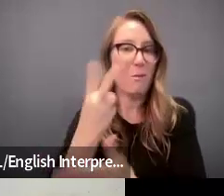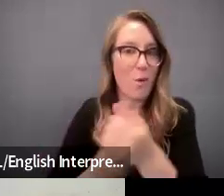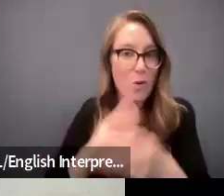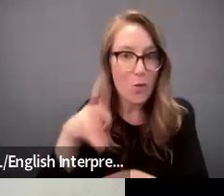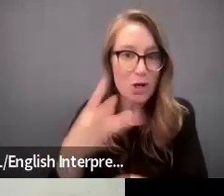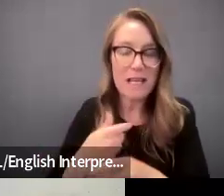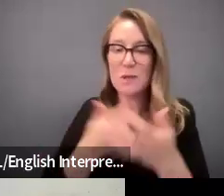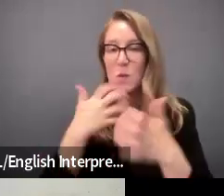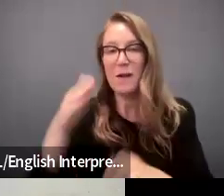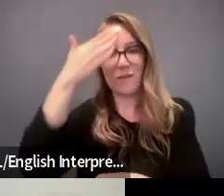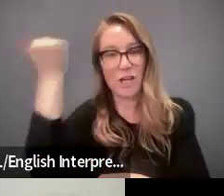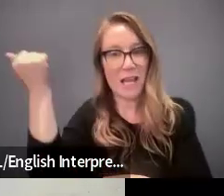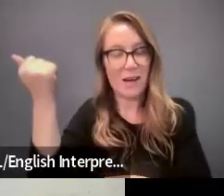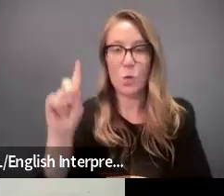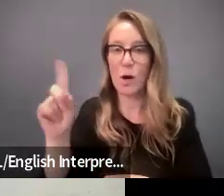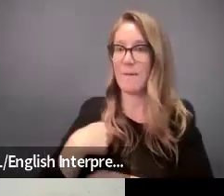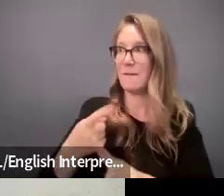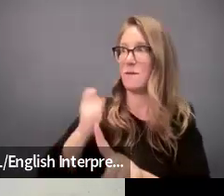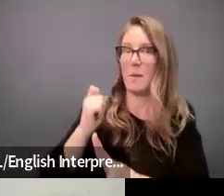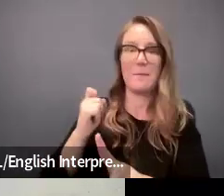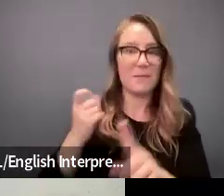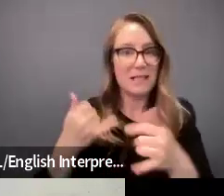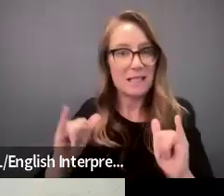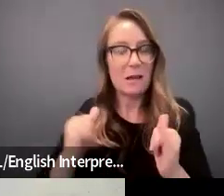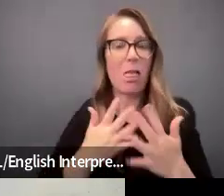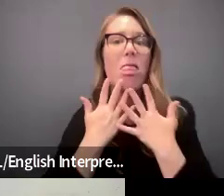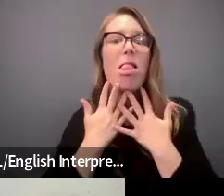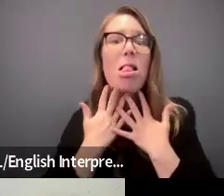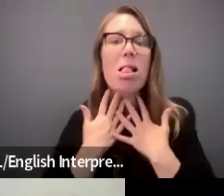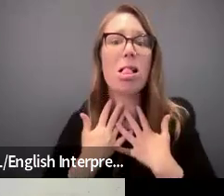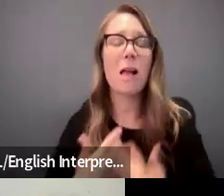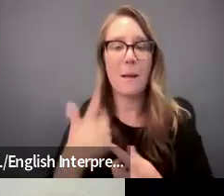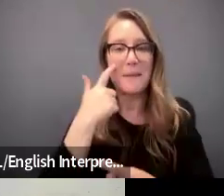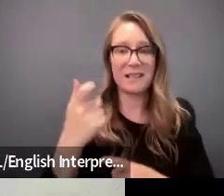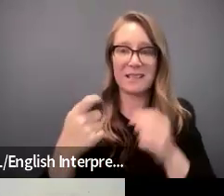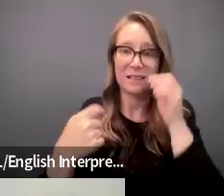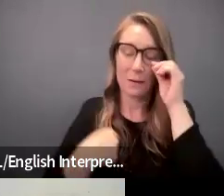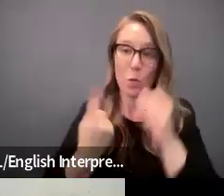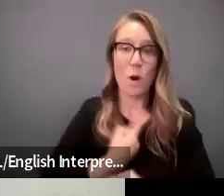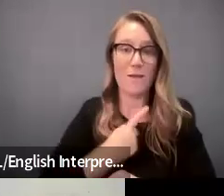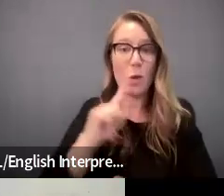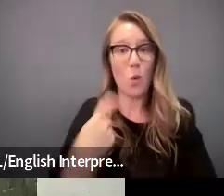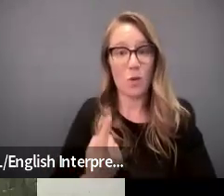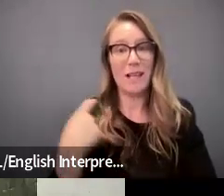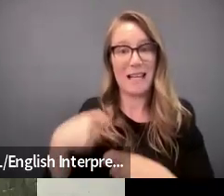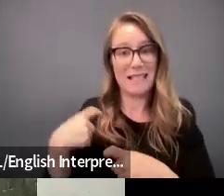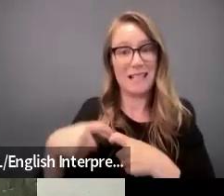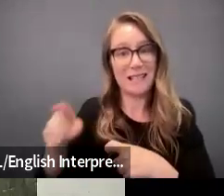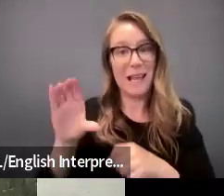to forget where I came from, and still longing for it as being one of the only Latinas on